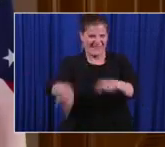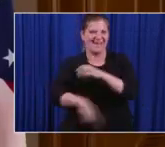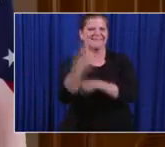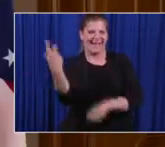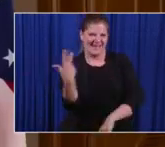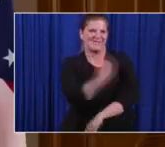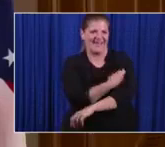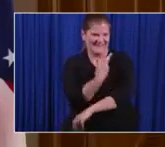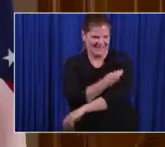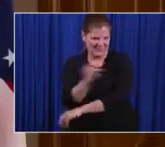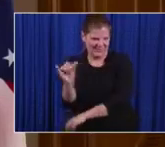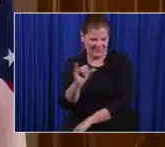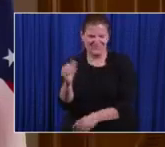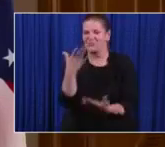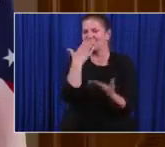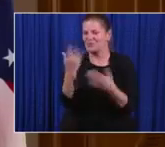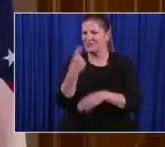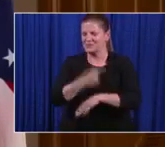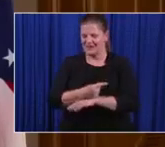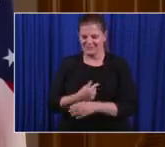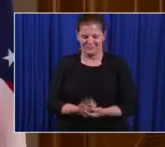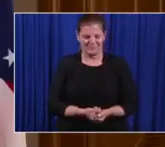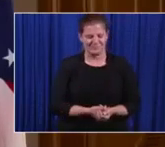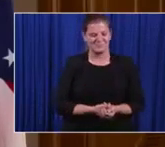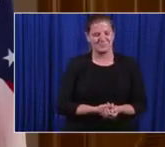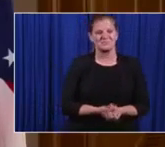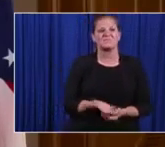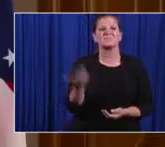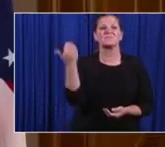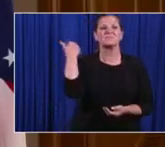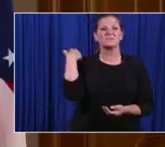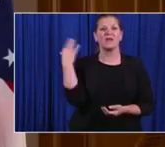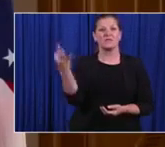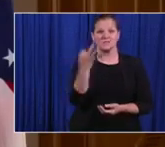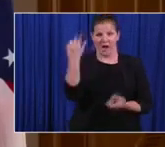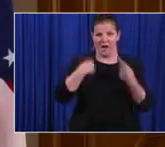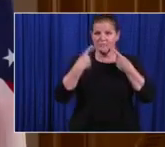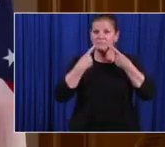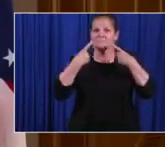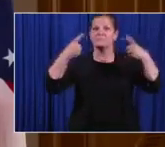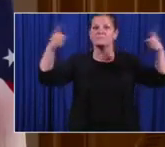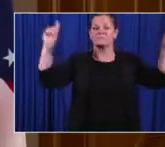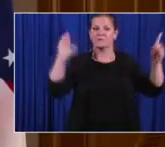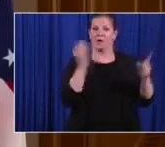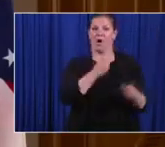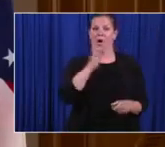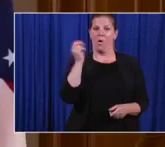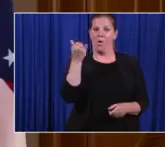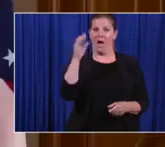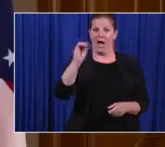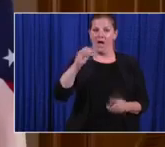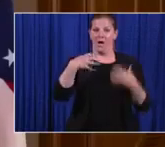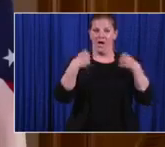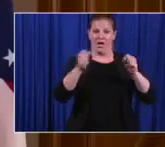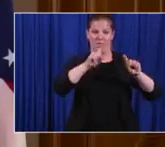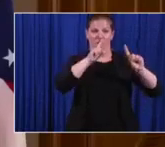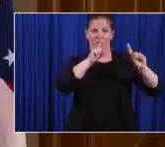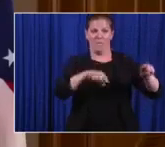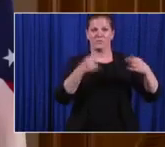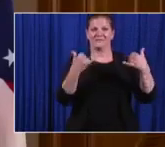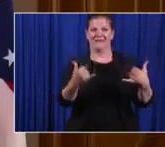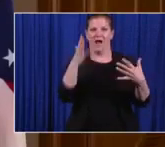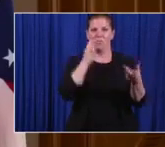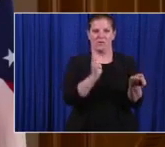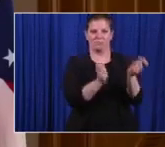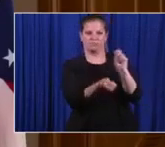On Friday, I announced Ohio will be amending our remaining health orders to conform to the new CDC guidance, which